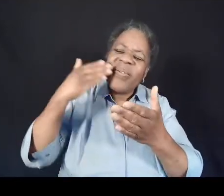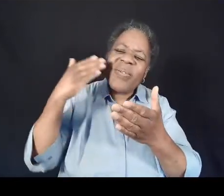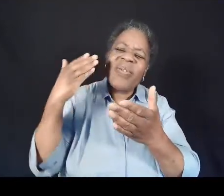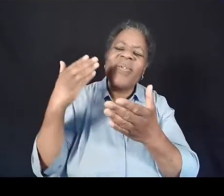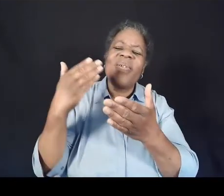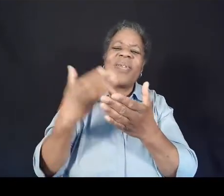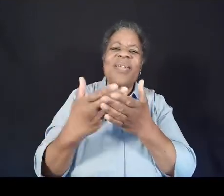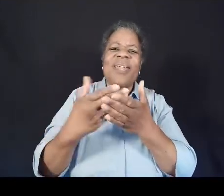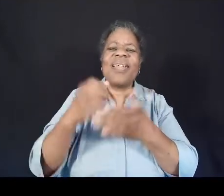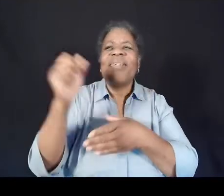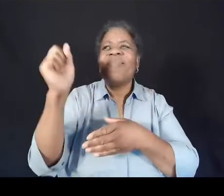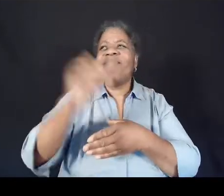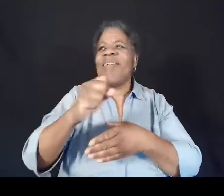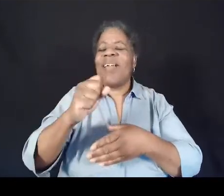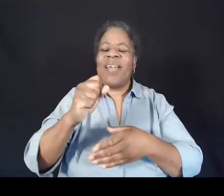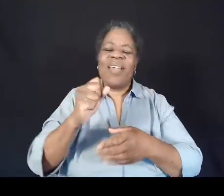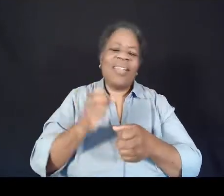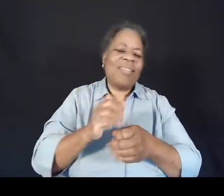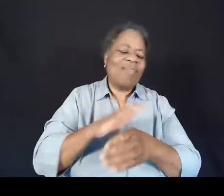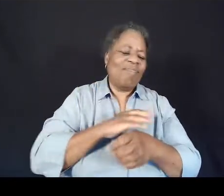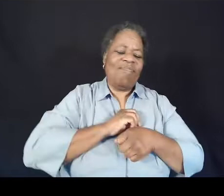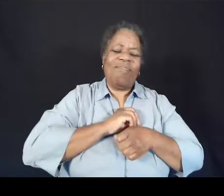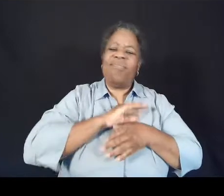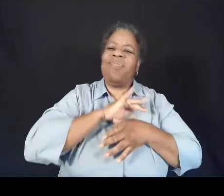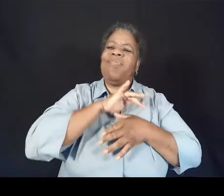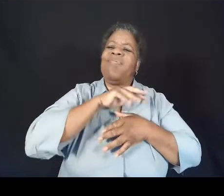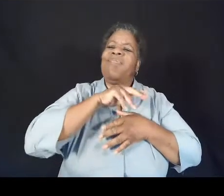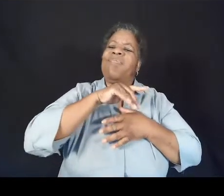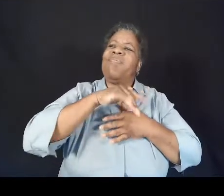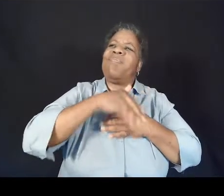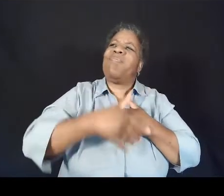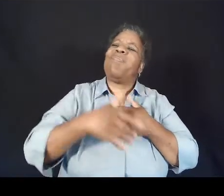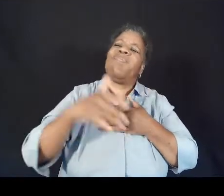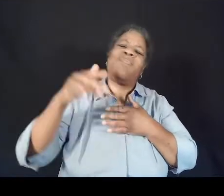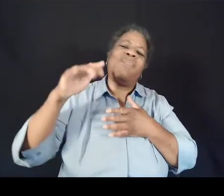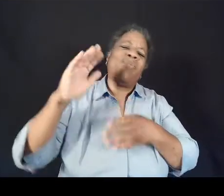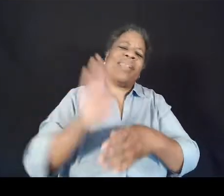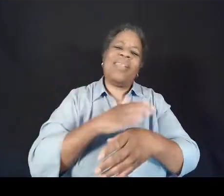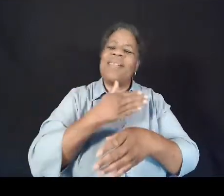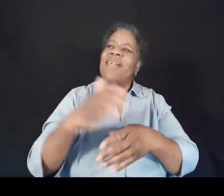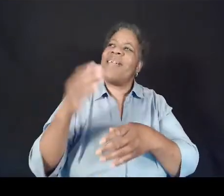God. I will sing of the goodness of